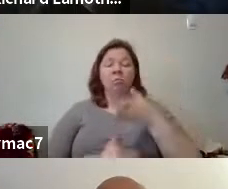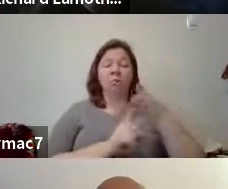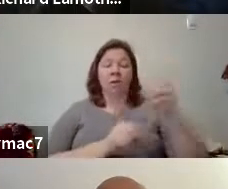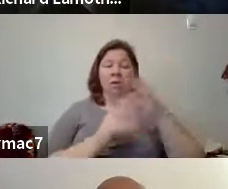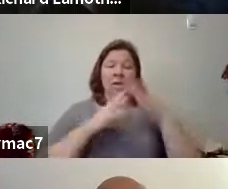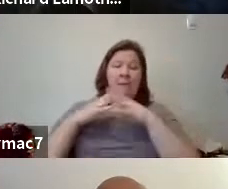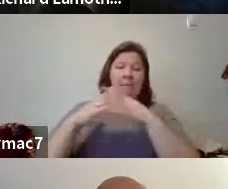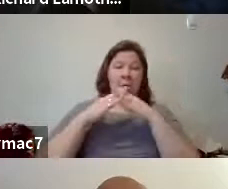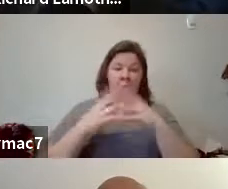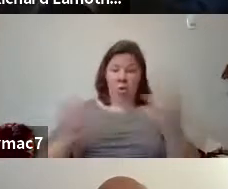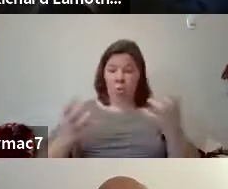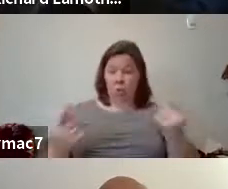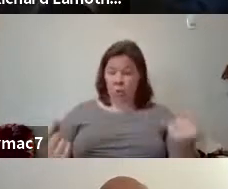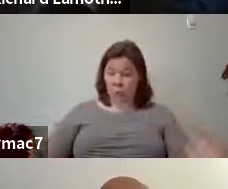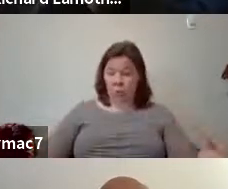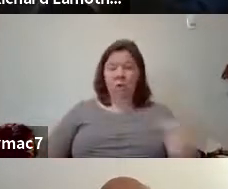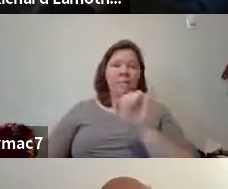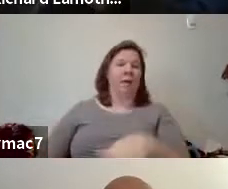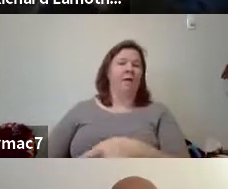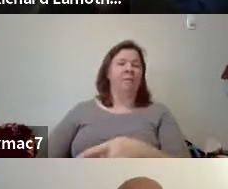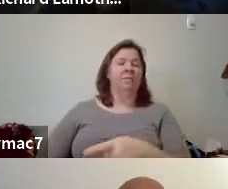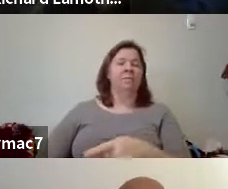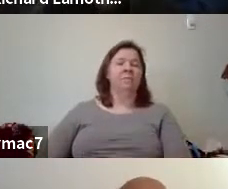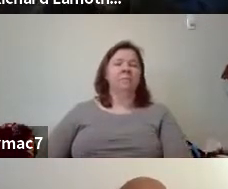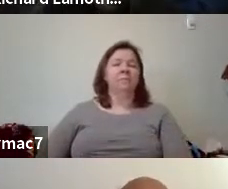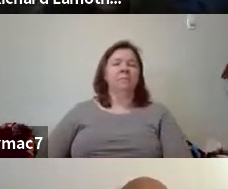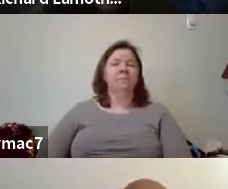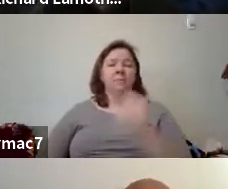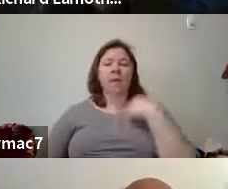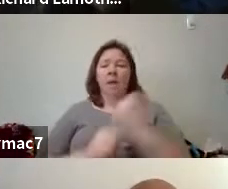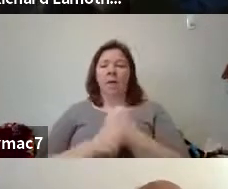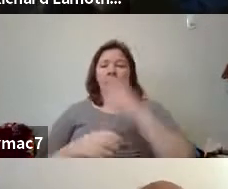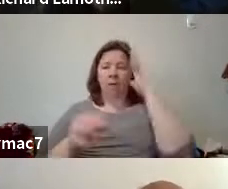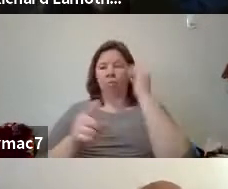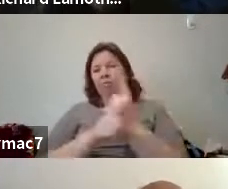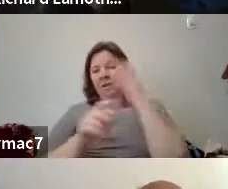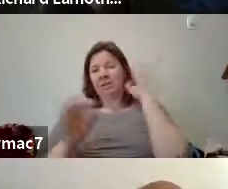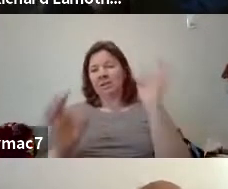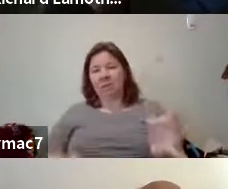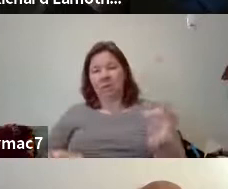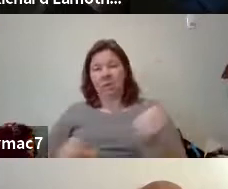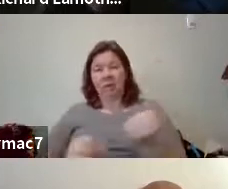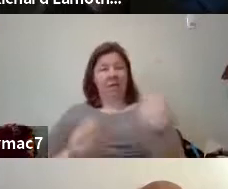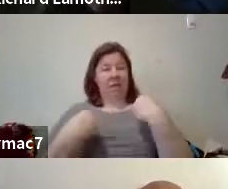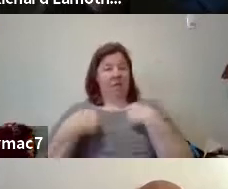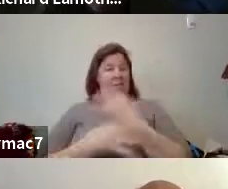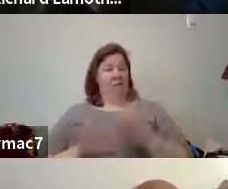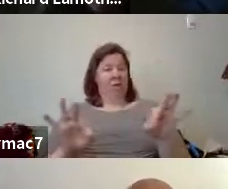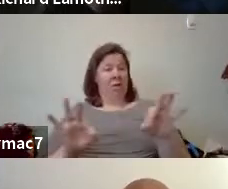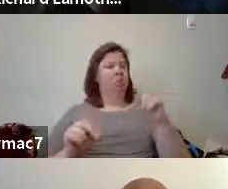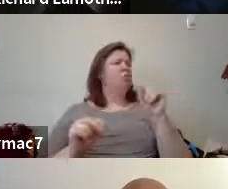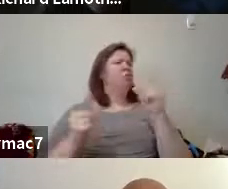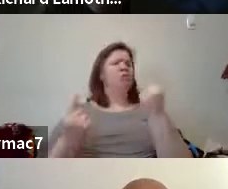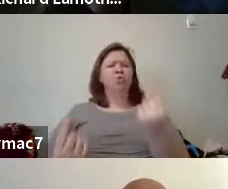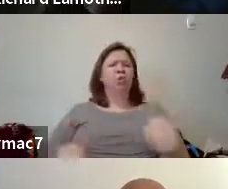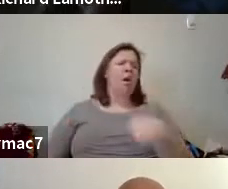that people would like to do and be. And so I made the right decision, I think, and it gave me the freedom to do other things.